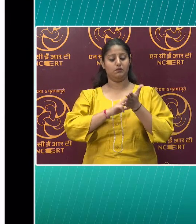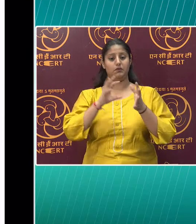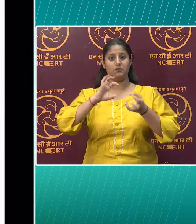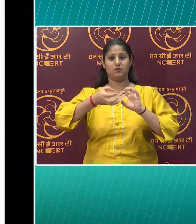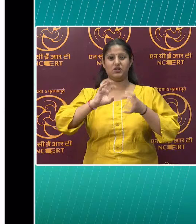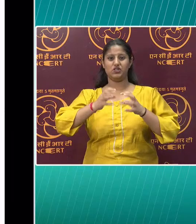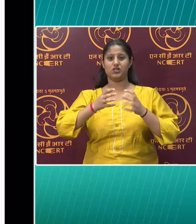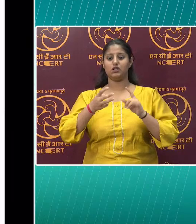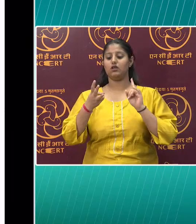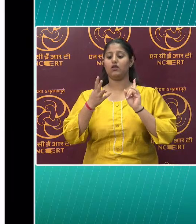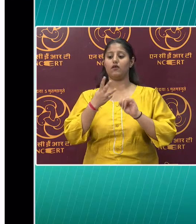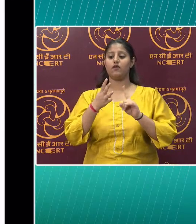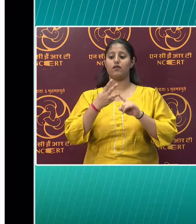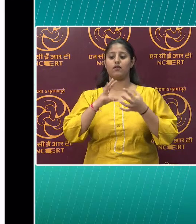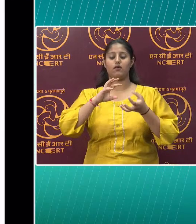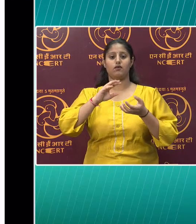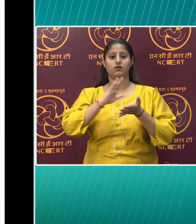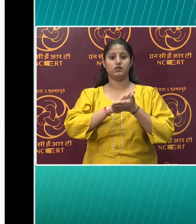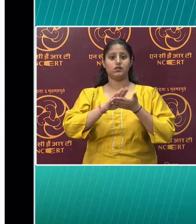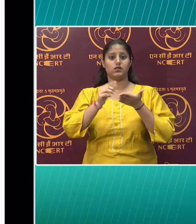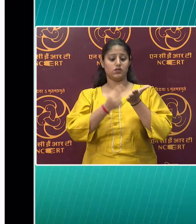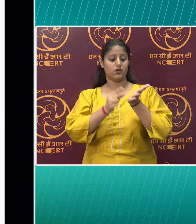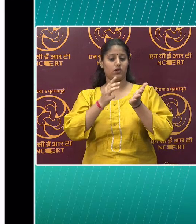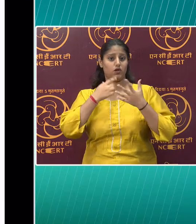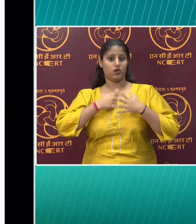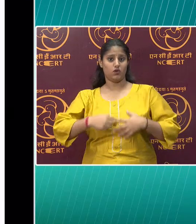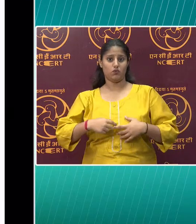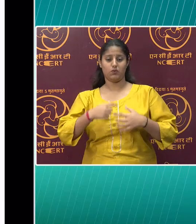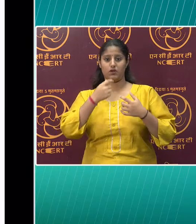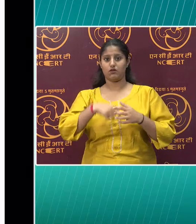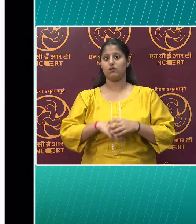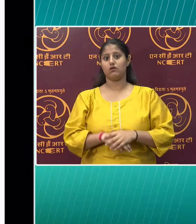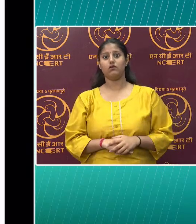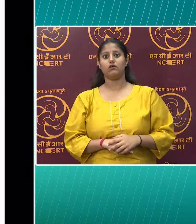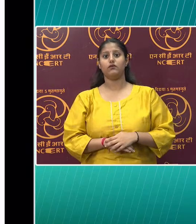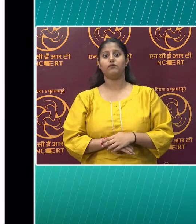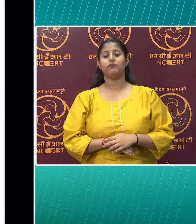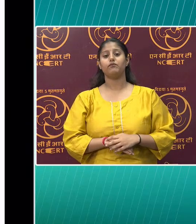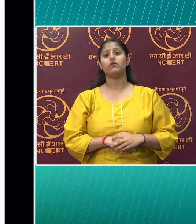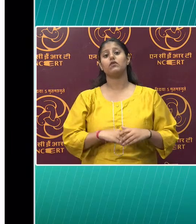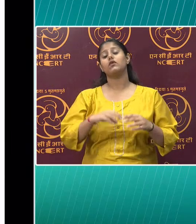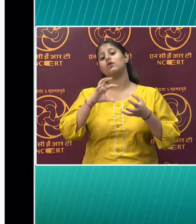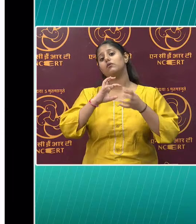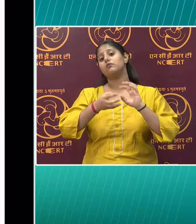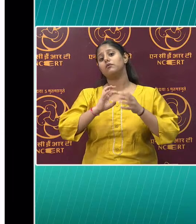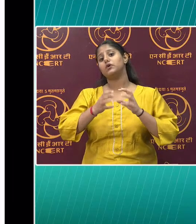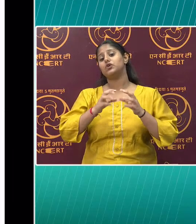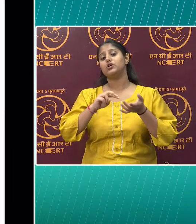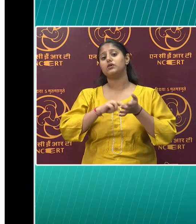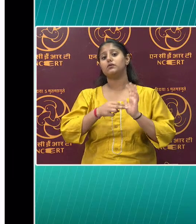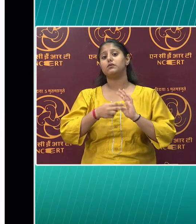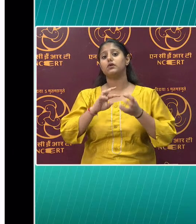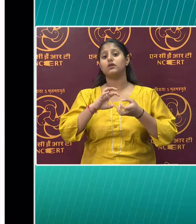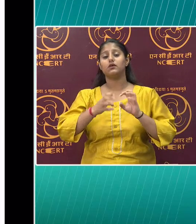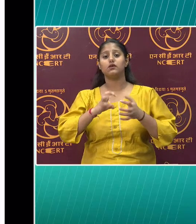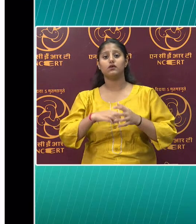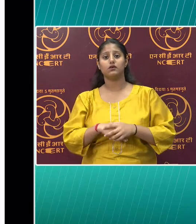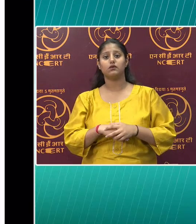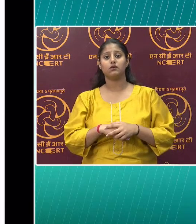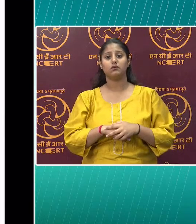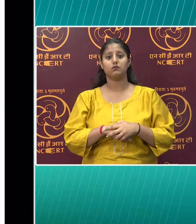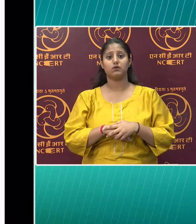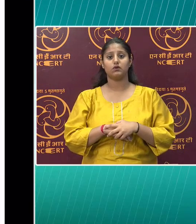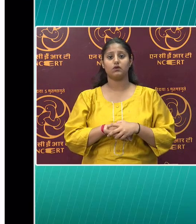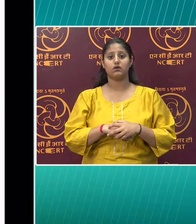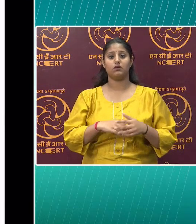a nursery. All those things can be covered in this life form. Right. Machine and materials, which involves working with materials such